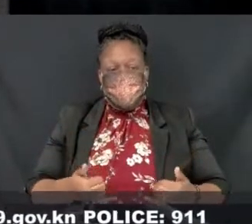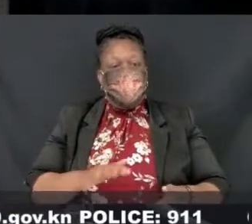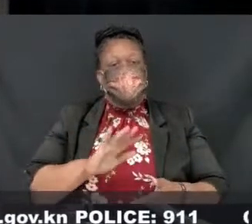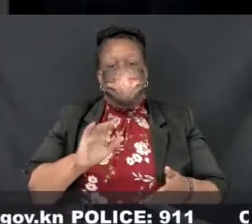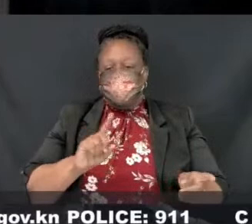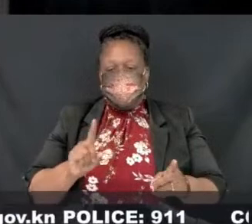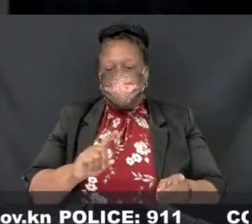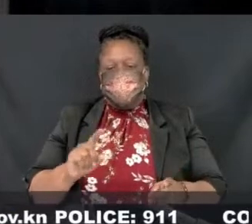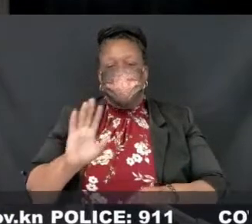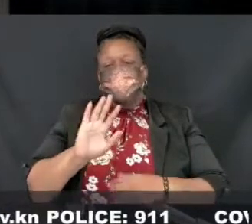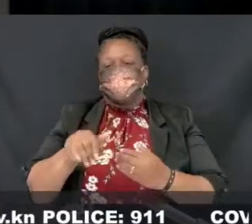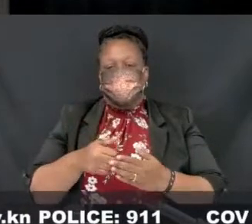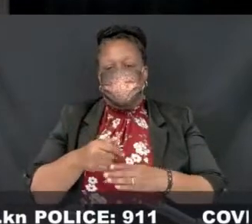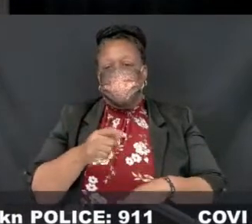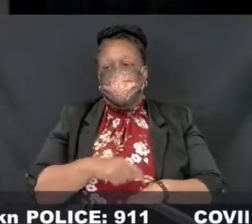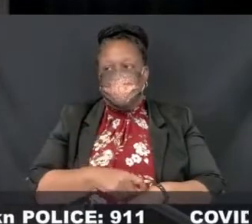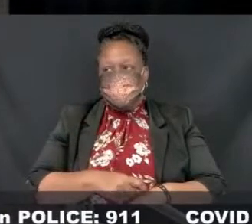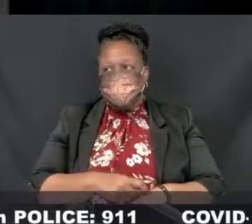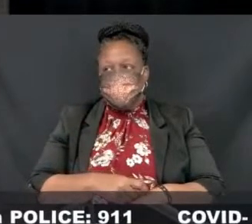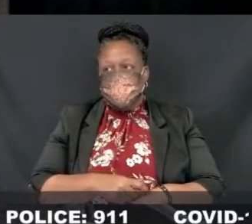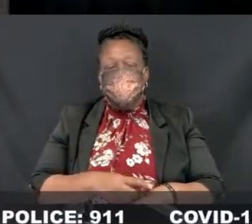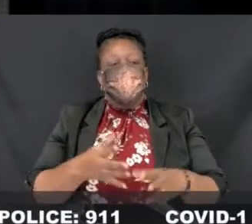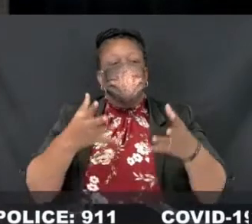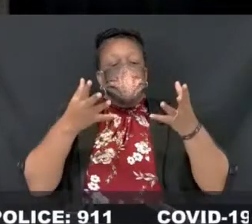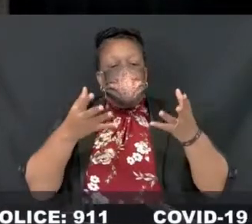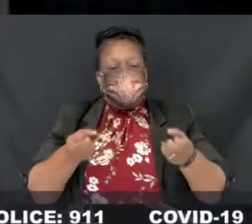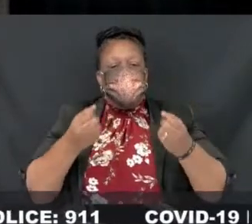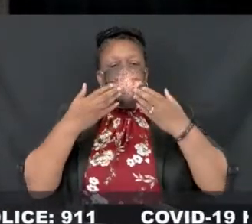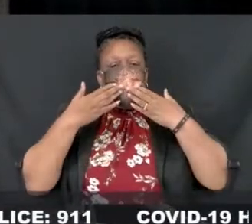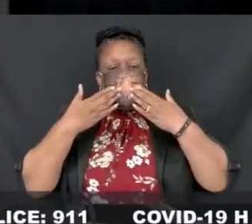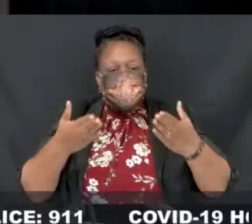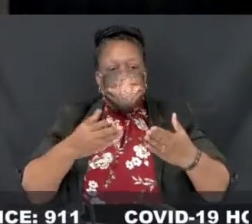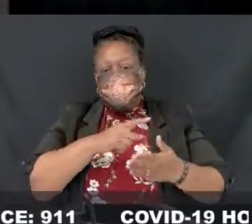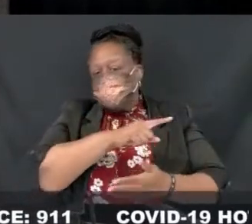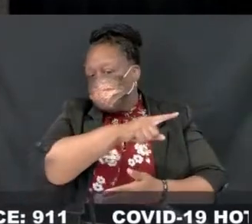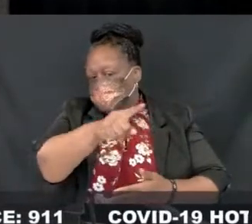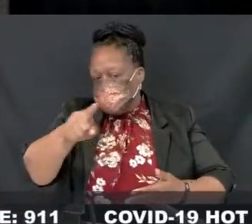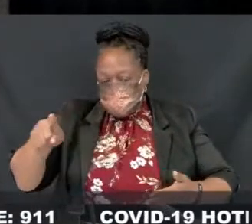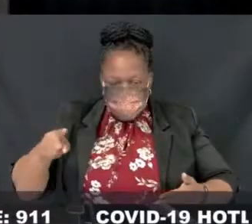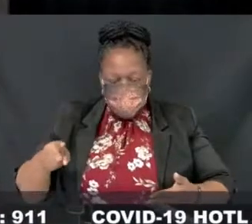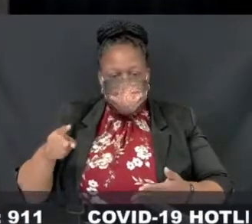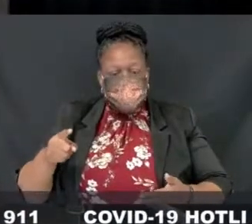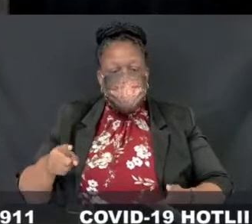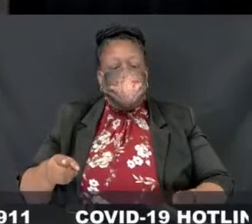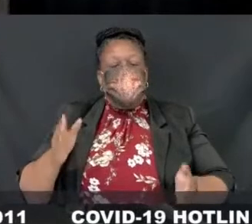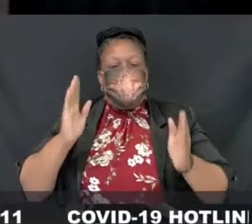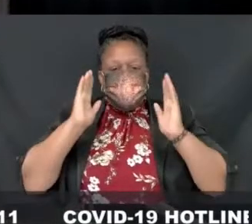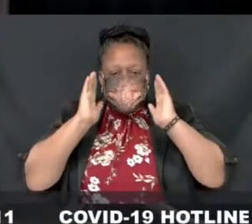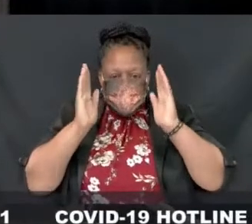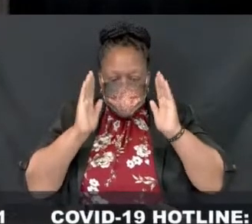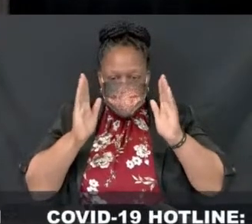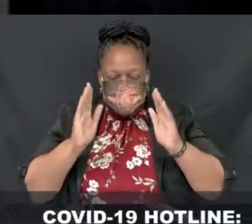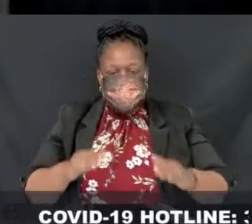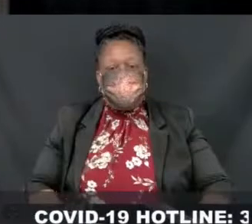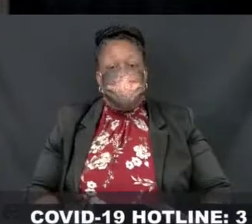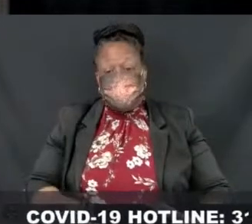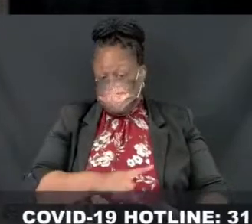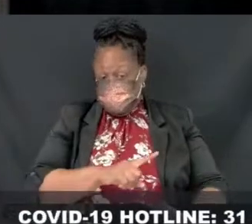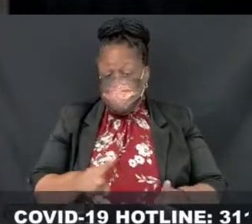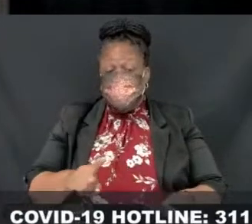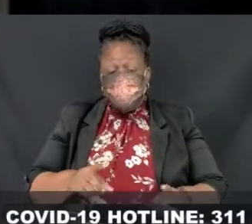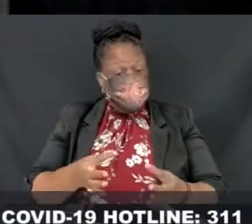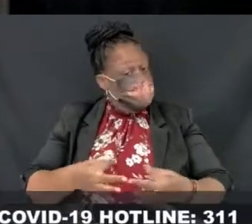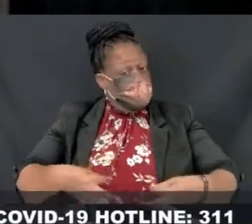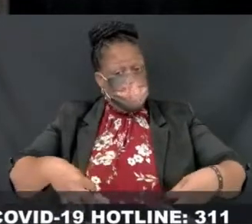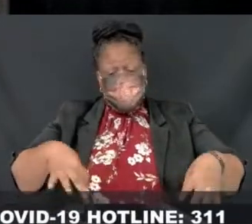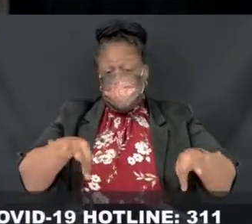say that I want to thank you, the general public, for tuning in to these briefings. You play a very